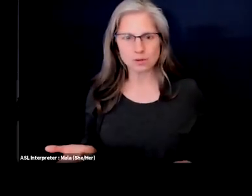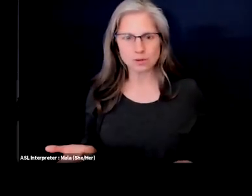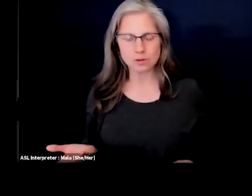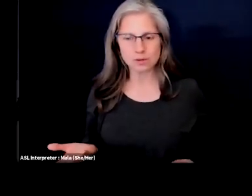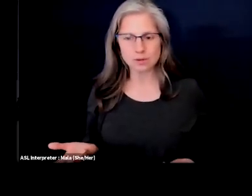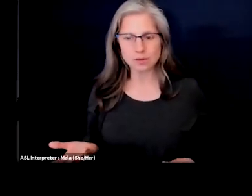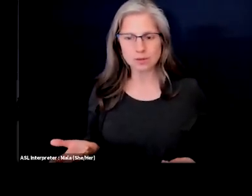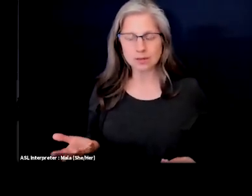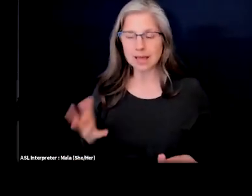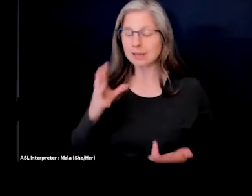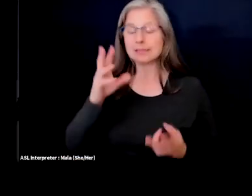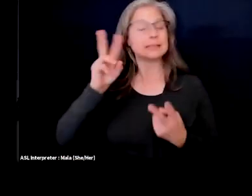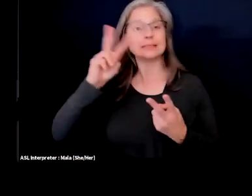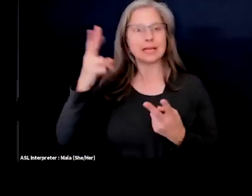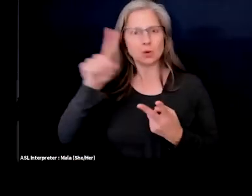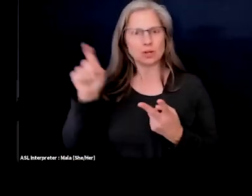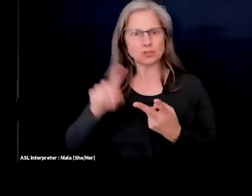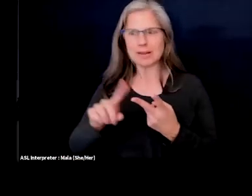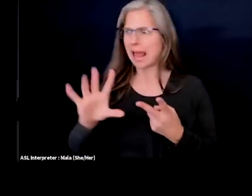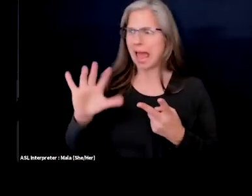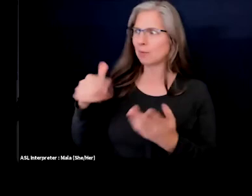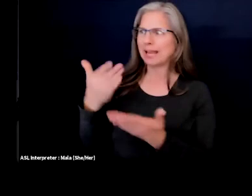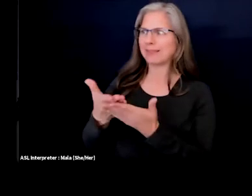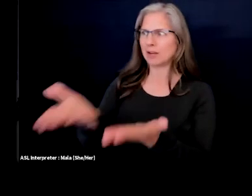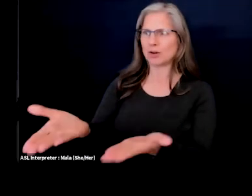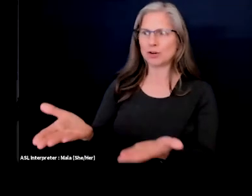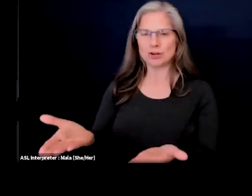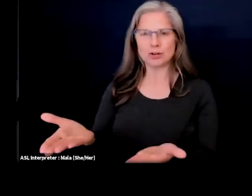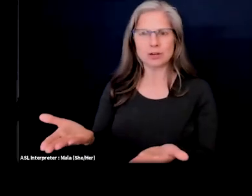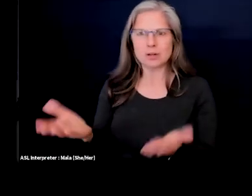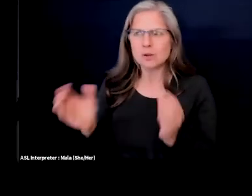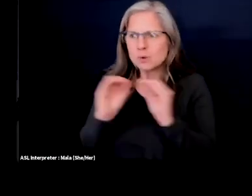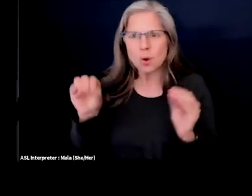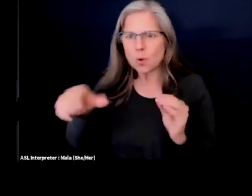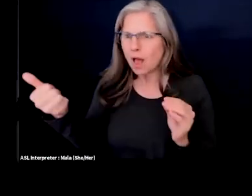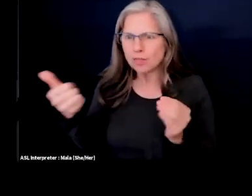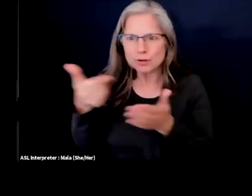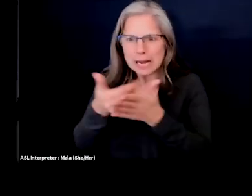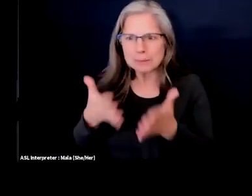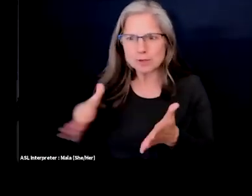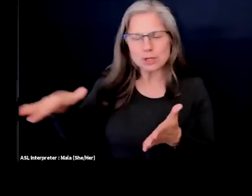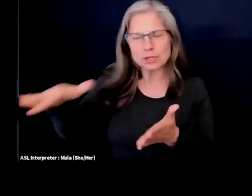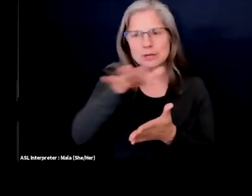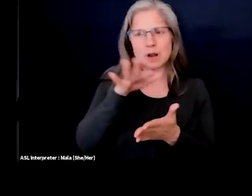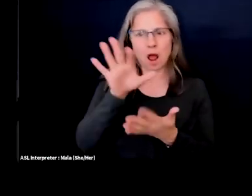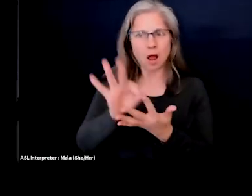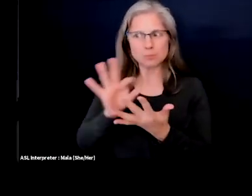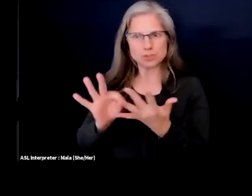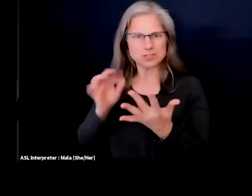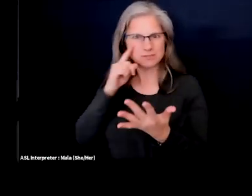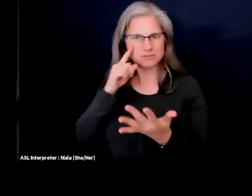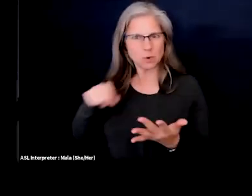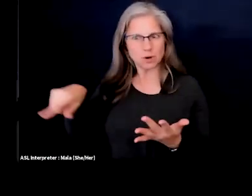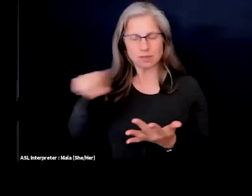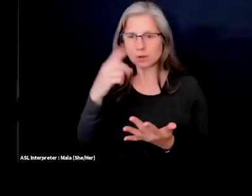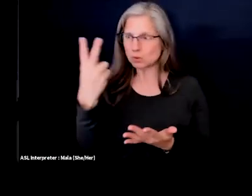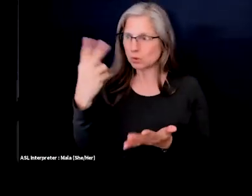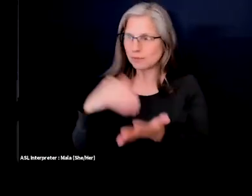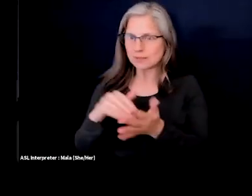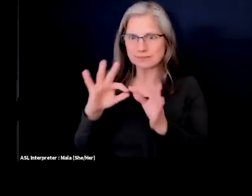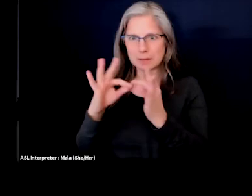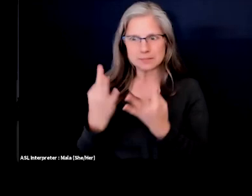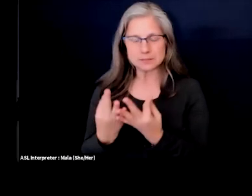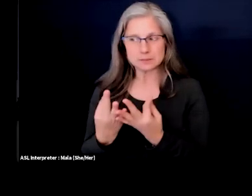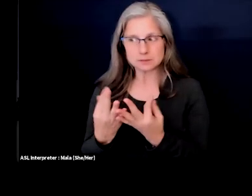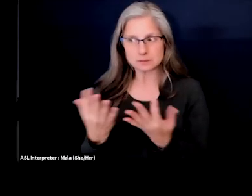And second question, how will they get there? There's no other neighborhood school option for these 2,000 families. Is